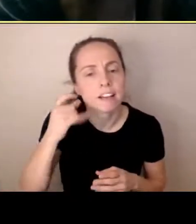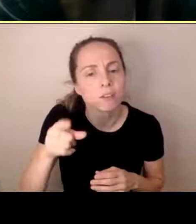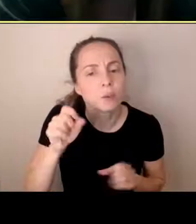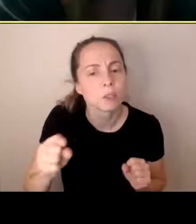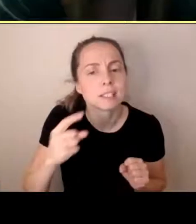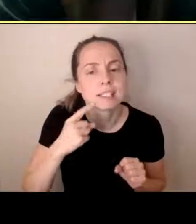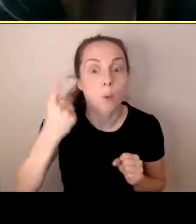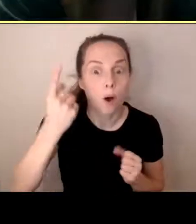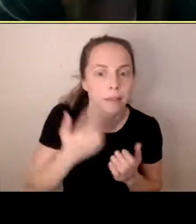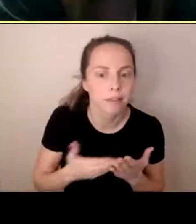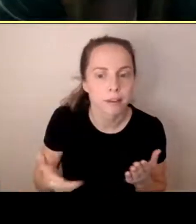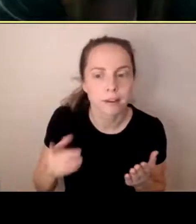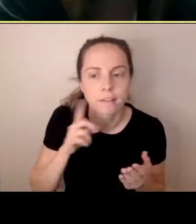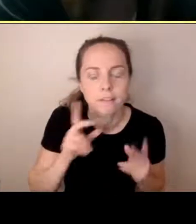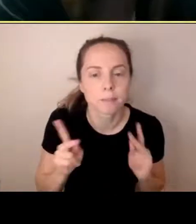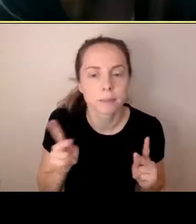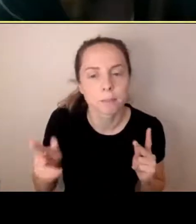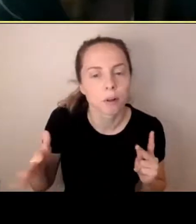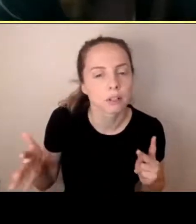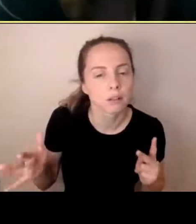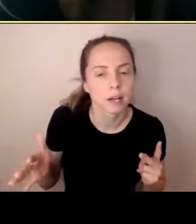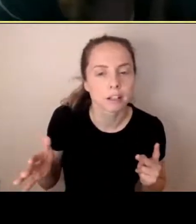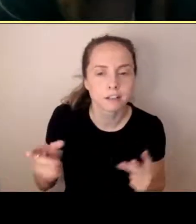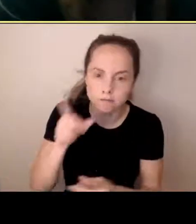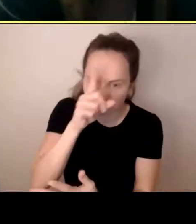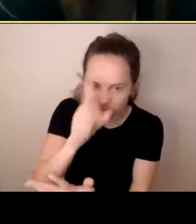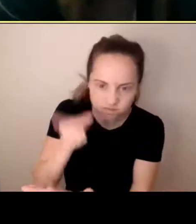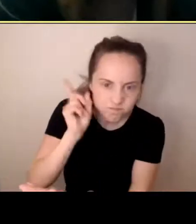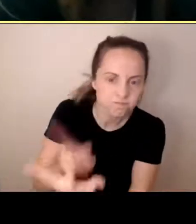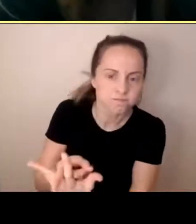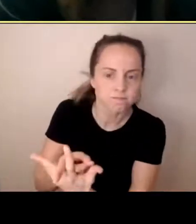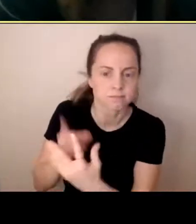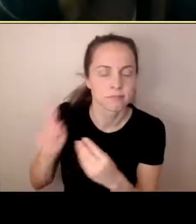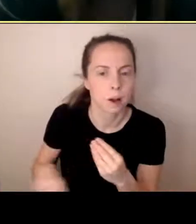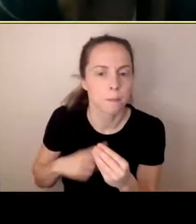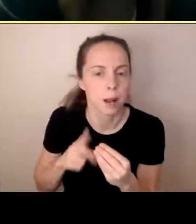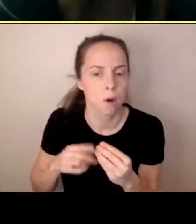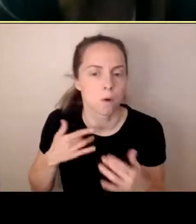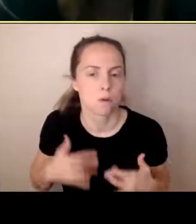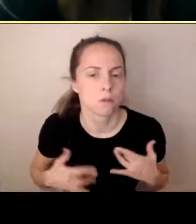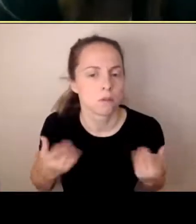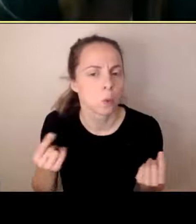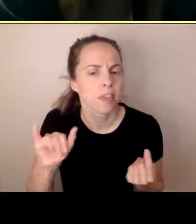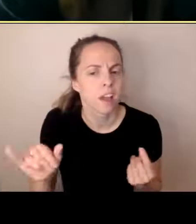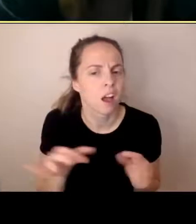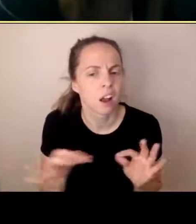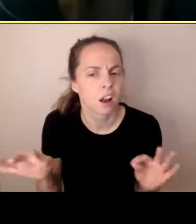for people to kind of get it through their heads about bipolar disorder, what would it be?